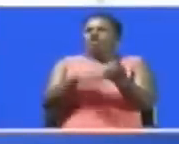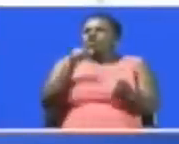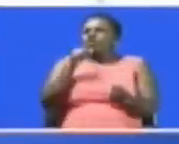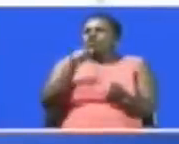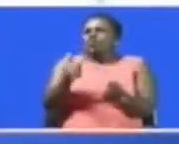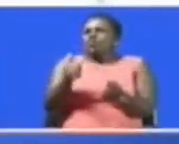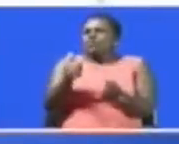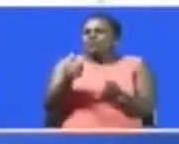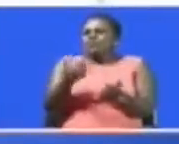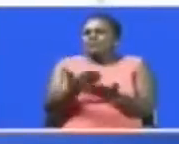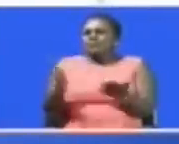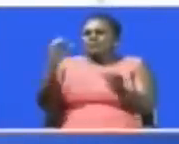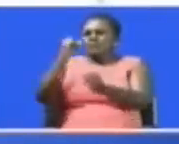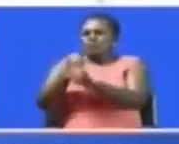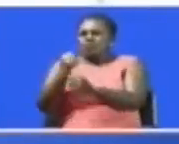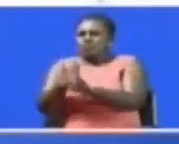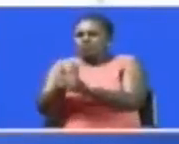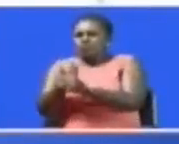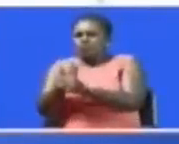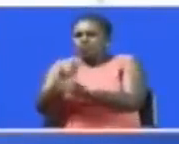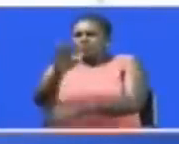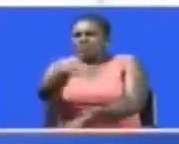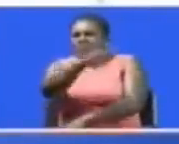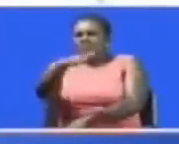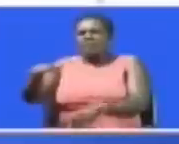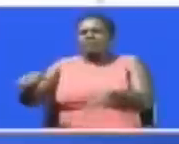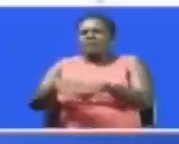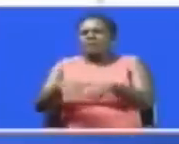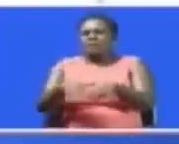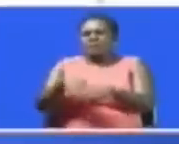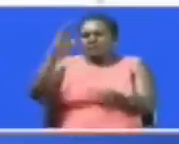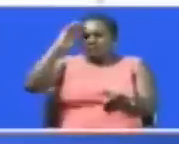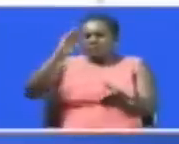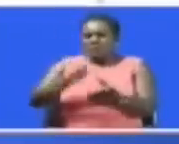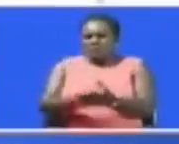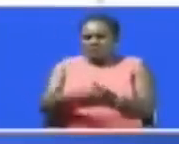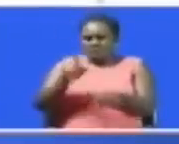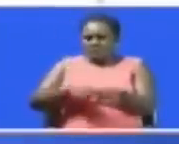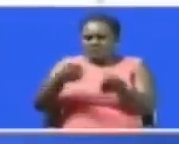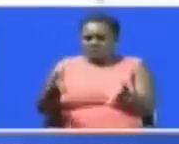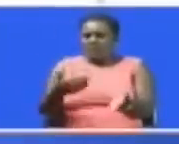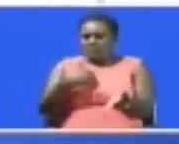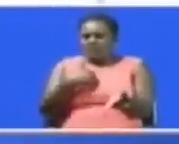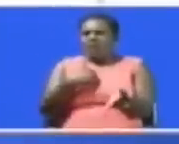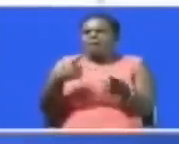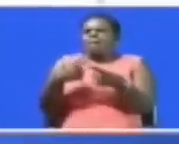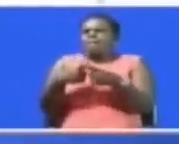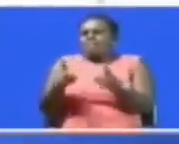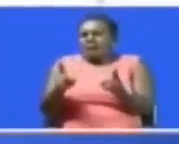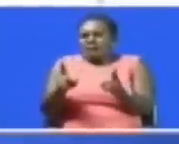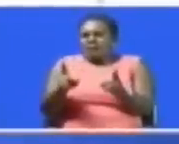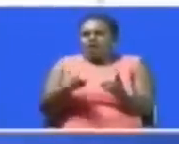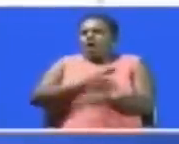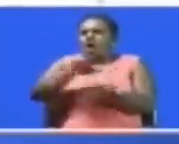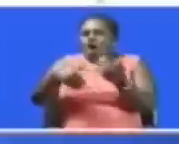that we are going to do just as parliamentarians who believe that it's about time that we did it. I think we